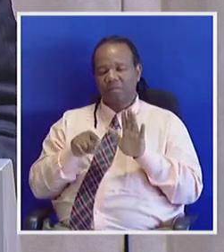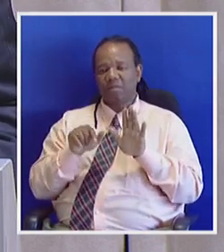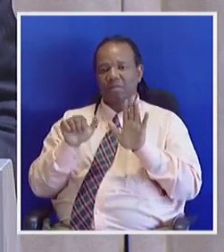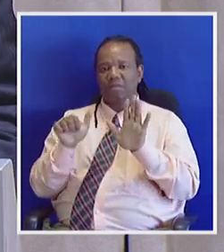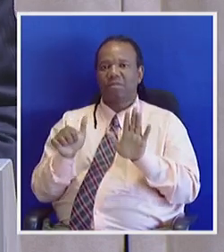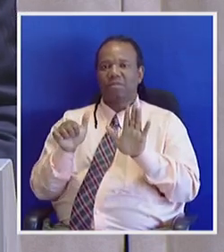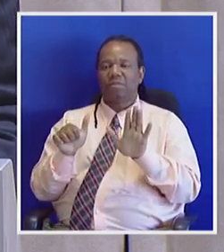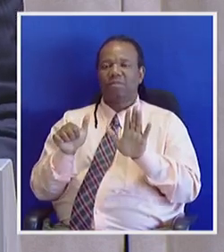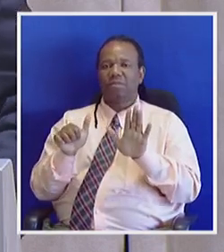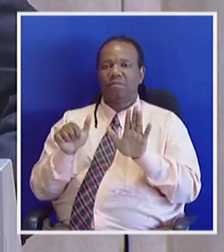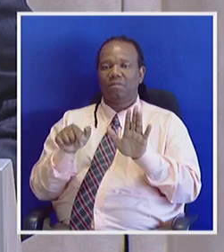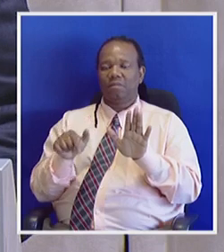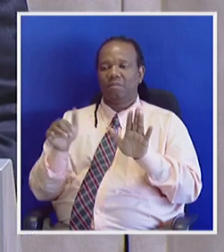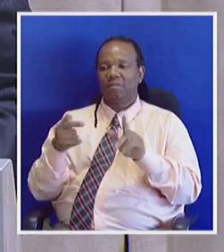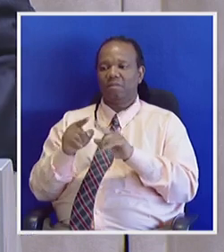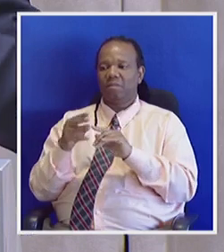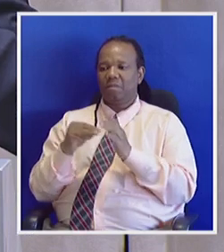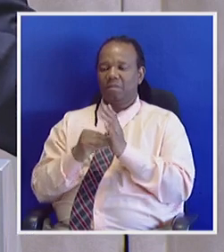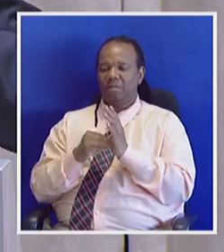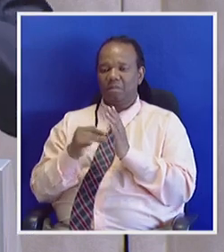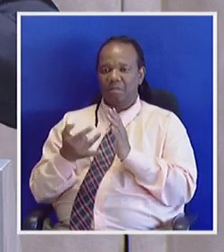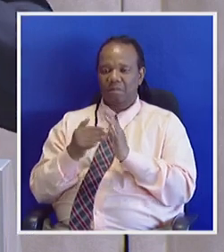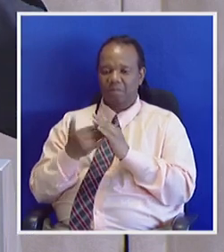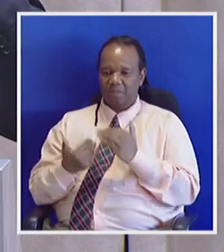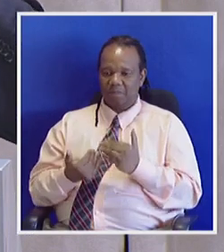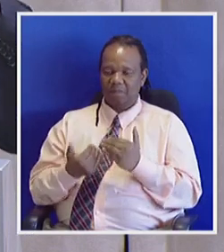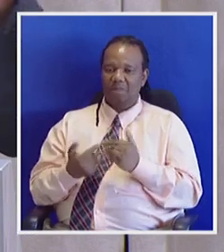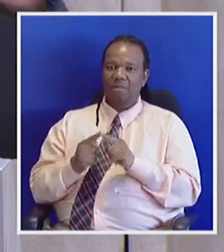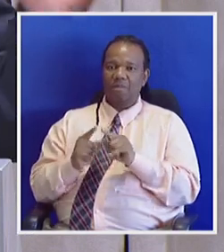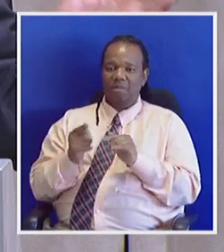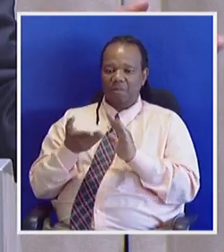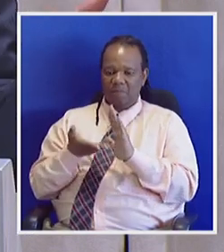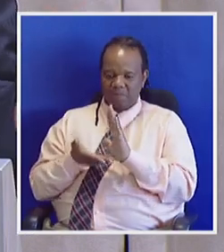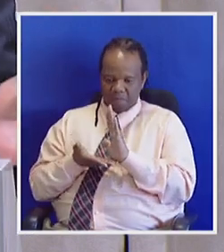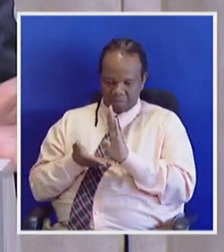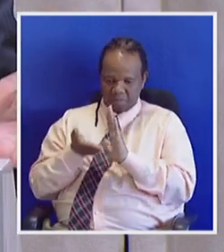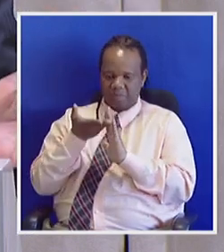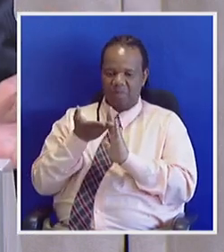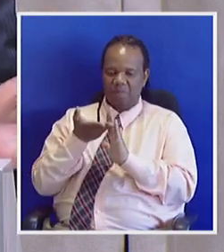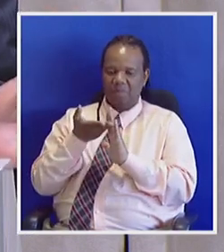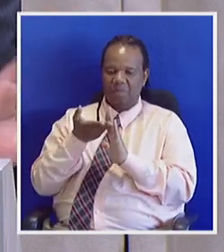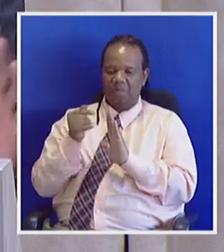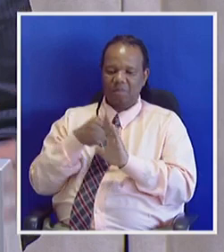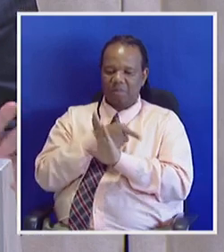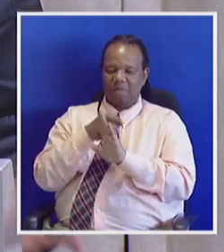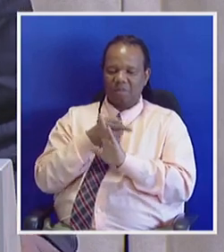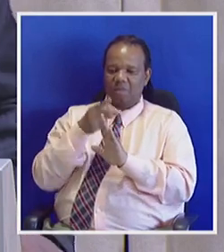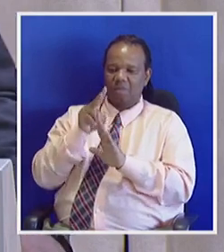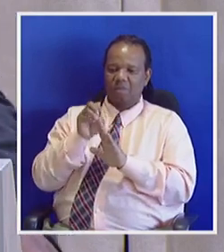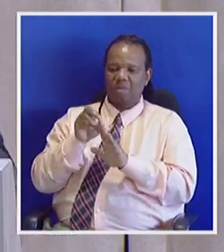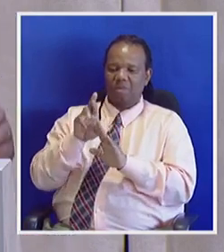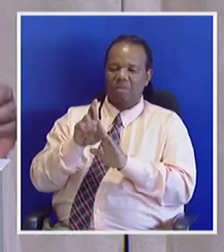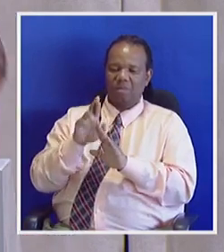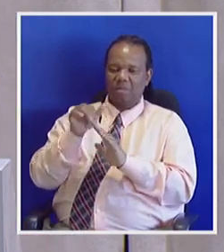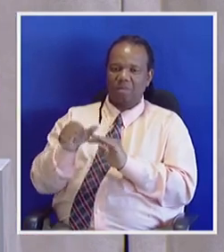less than 3,500 will be lifted to the level of 20 rand an hour. And this is